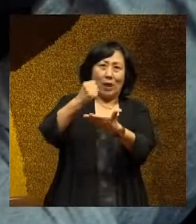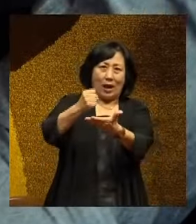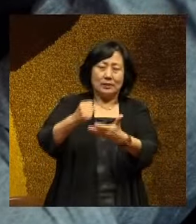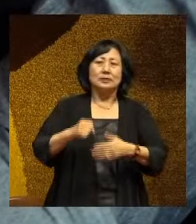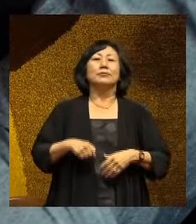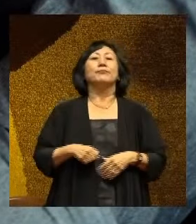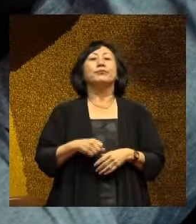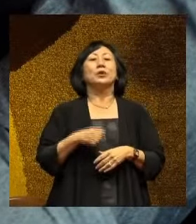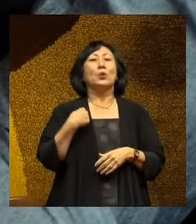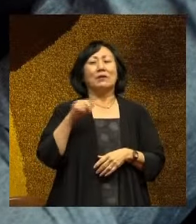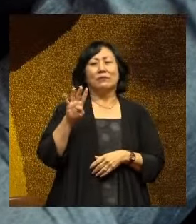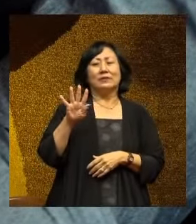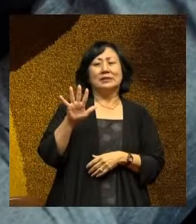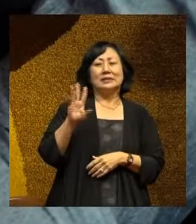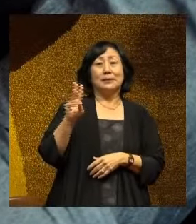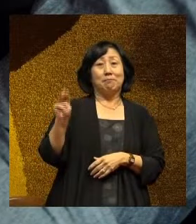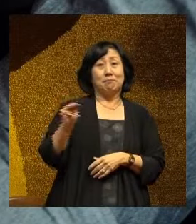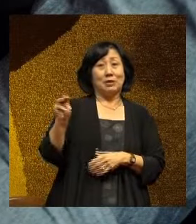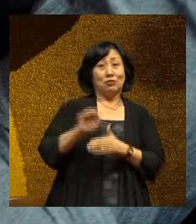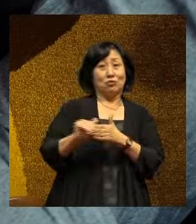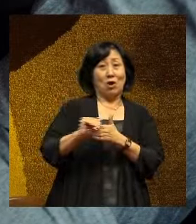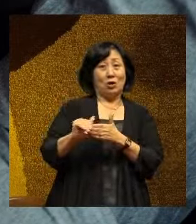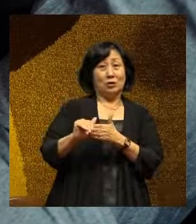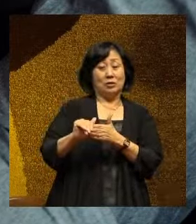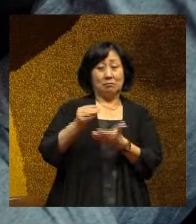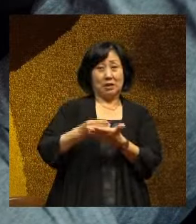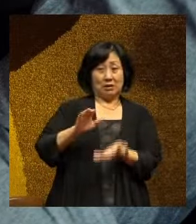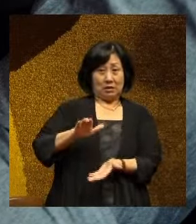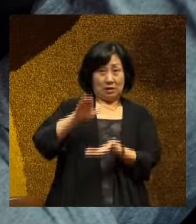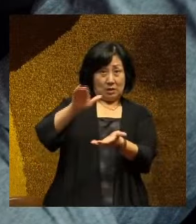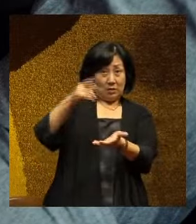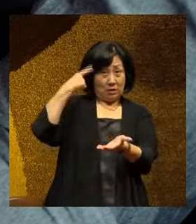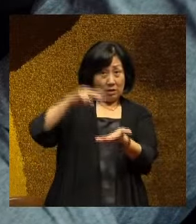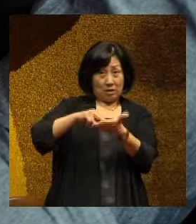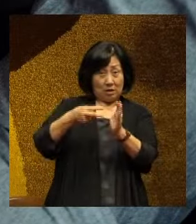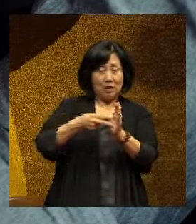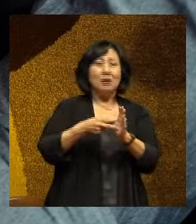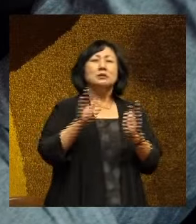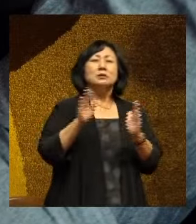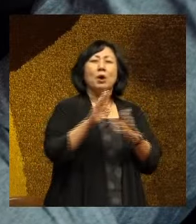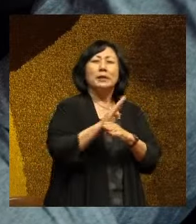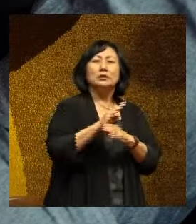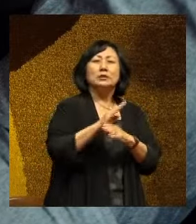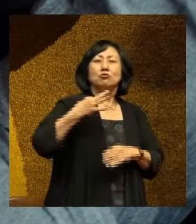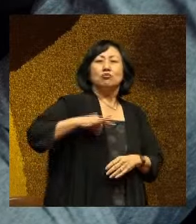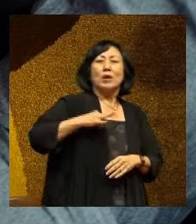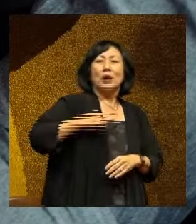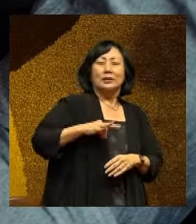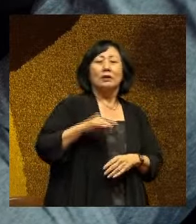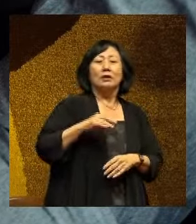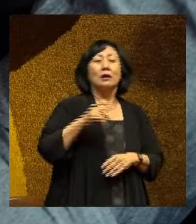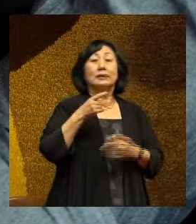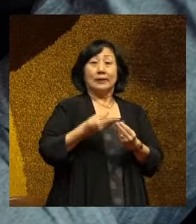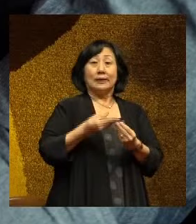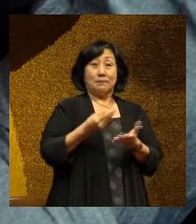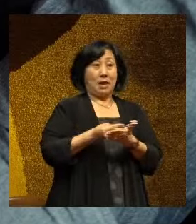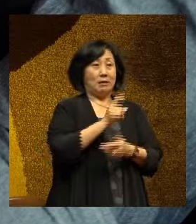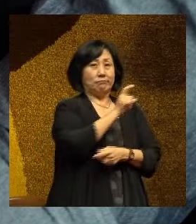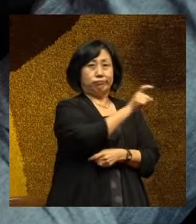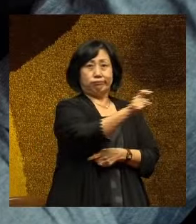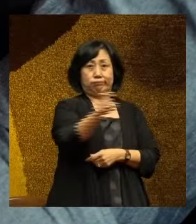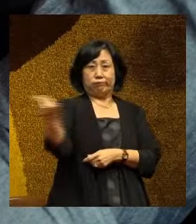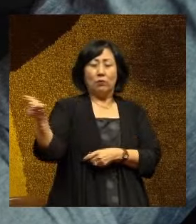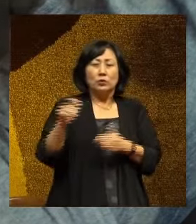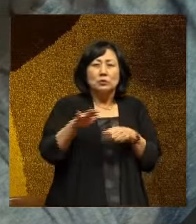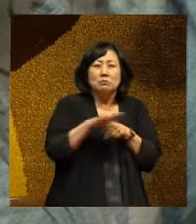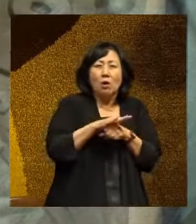$56 million state small business credit initiative to provide capital for local startup tech companies.